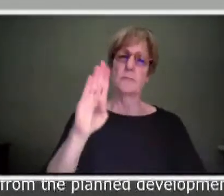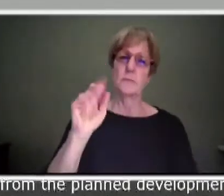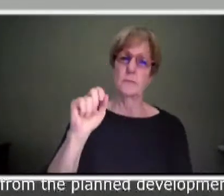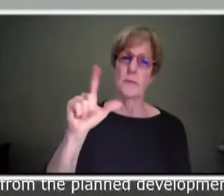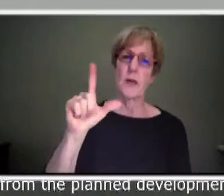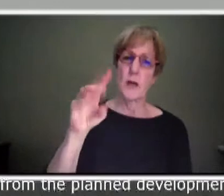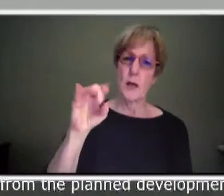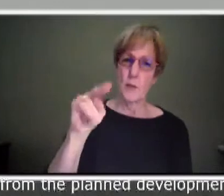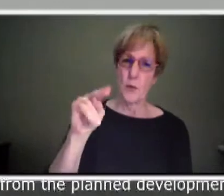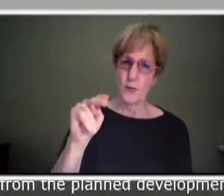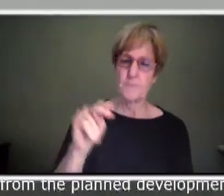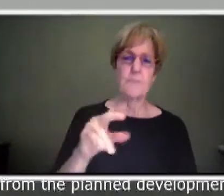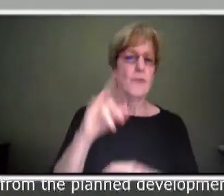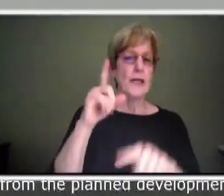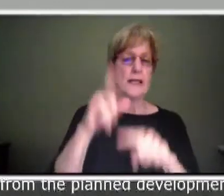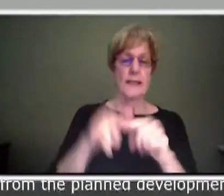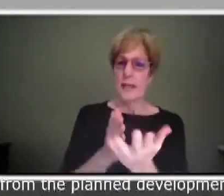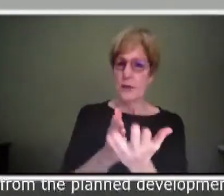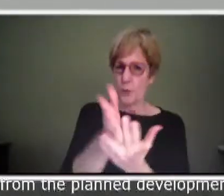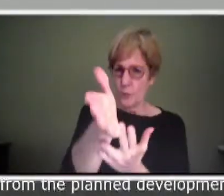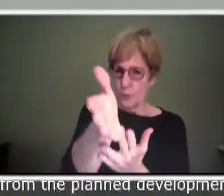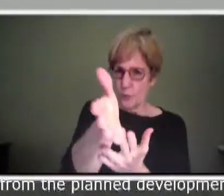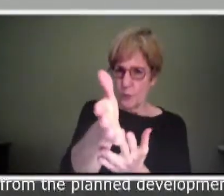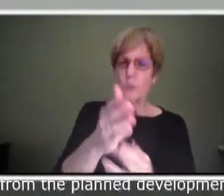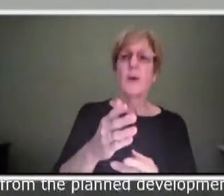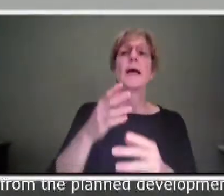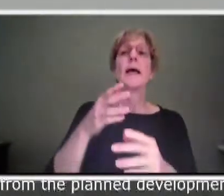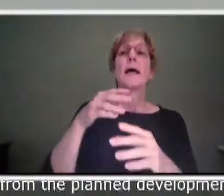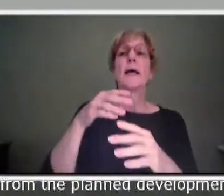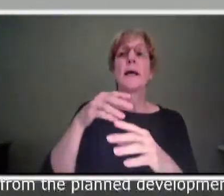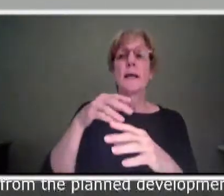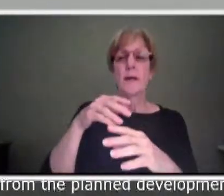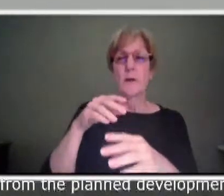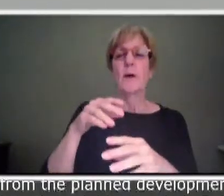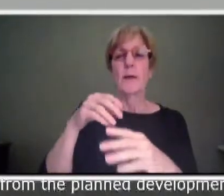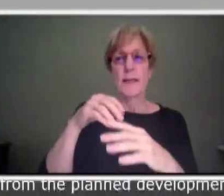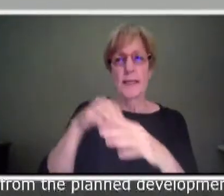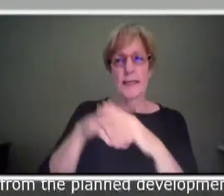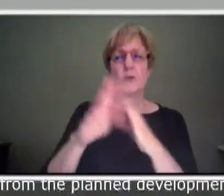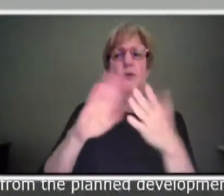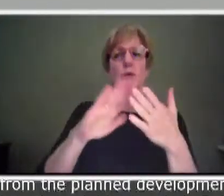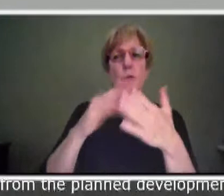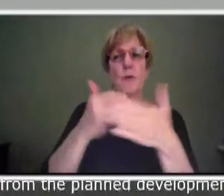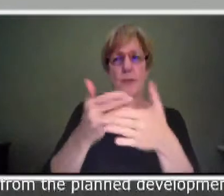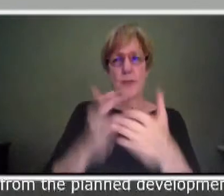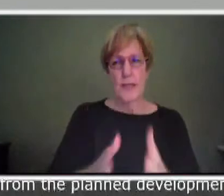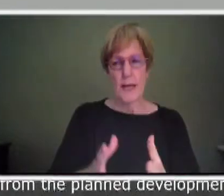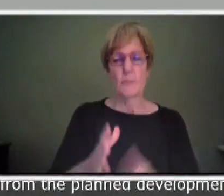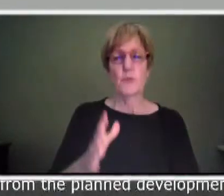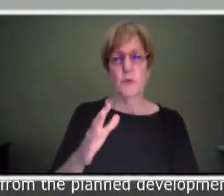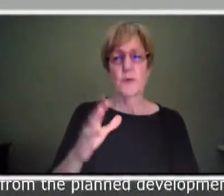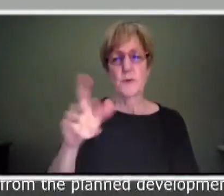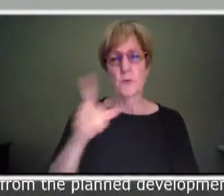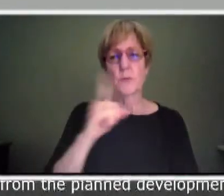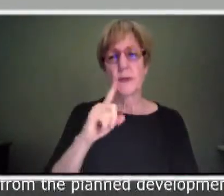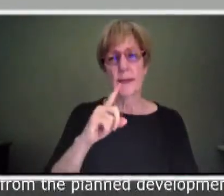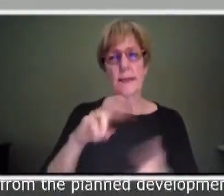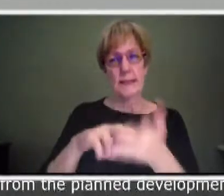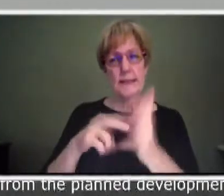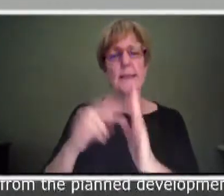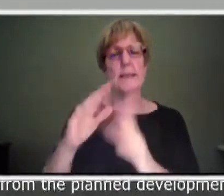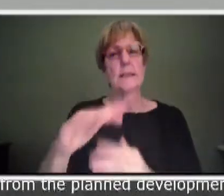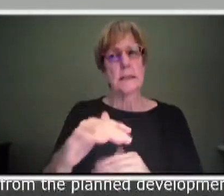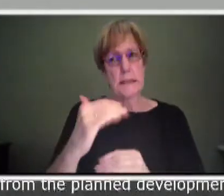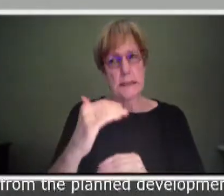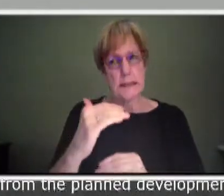through vehicle traffic from the planned development into the neighborhood via Baldwin Avenue. So again, that left and through movements are really intended to limit some of